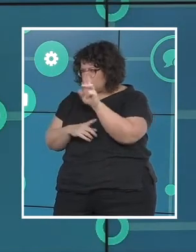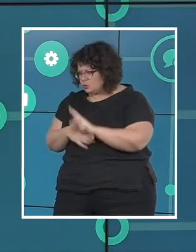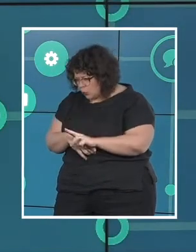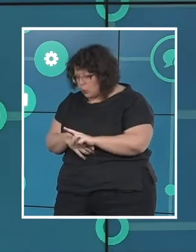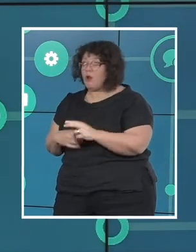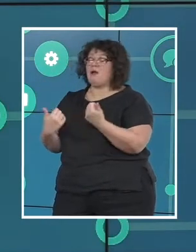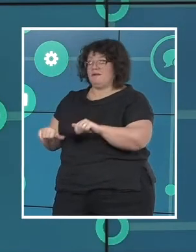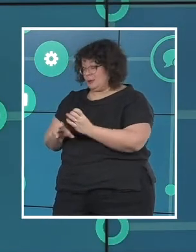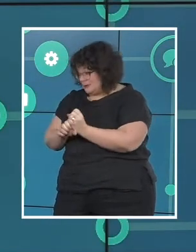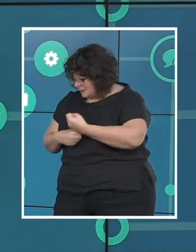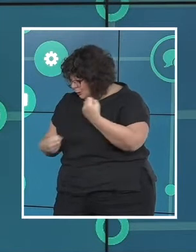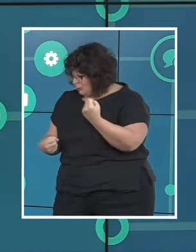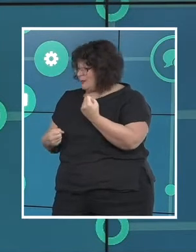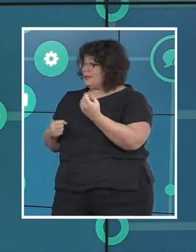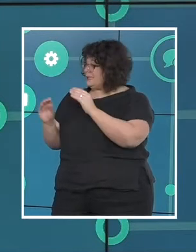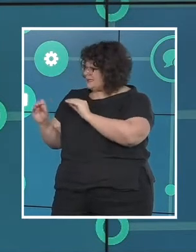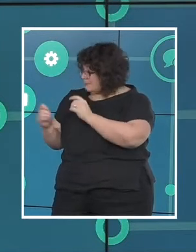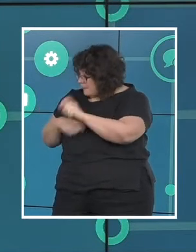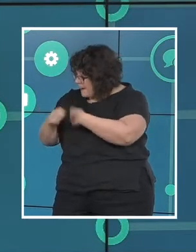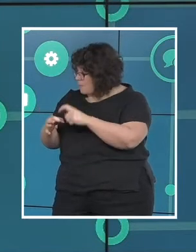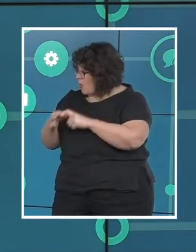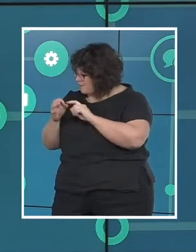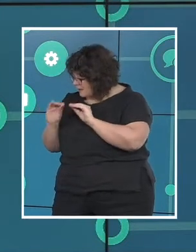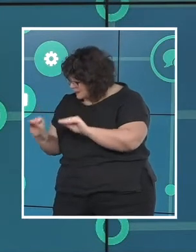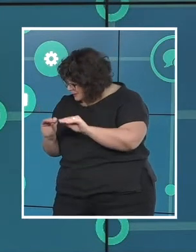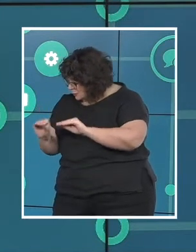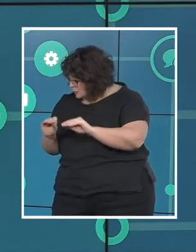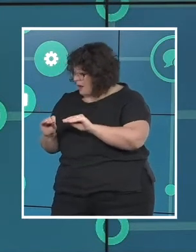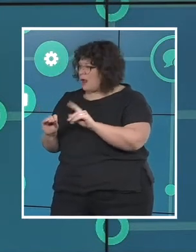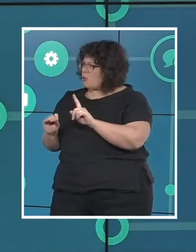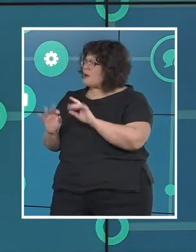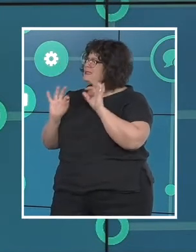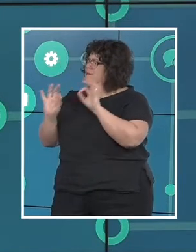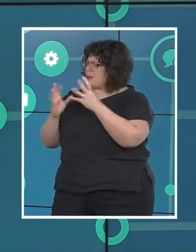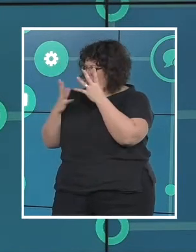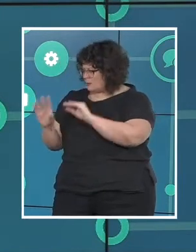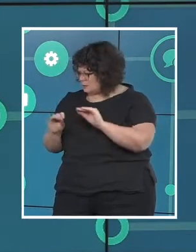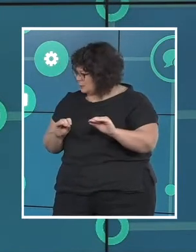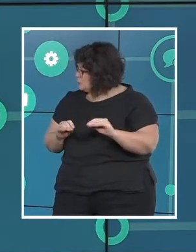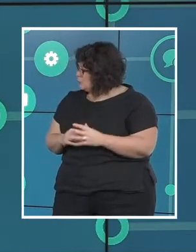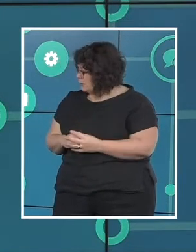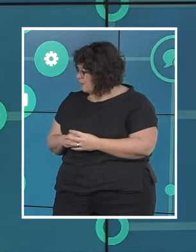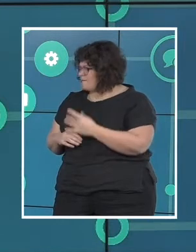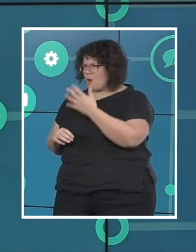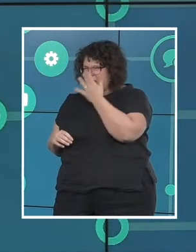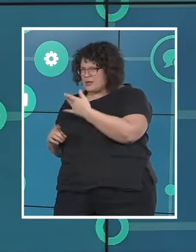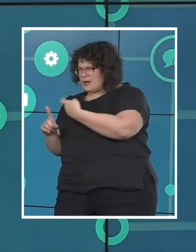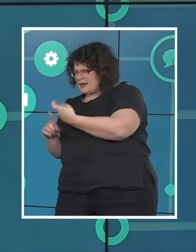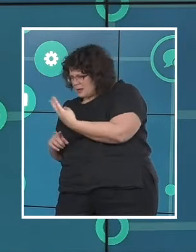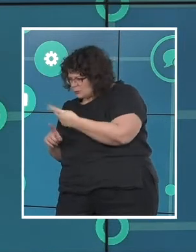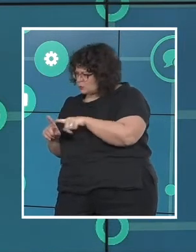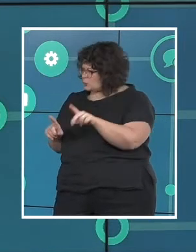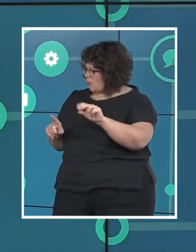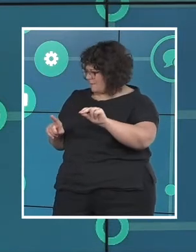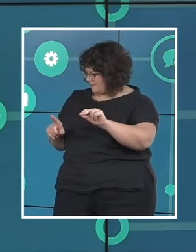K through 12 and severe profound. But it wasn't until I took a class on augmentative and